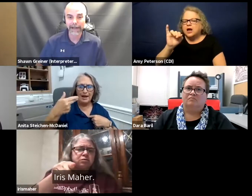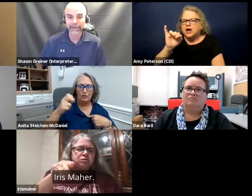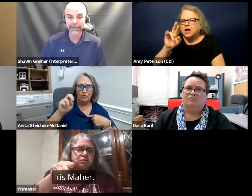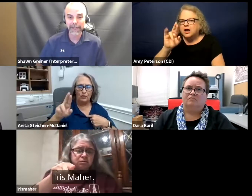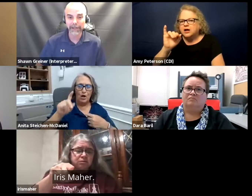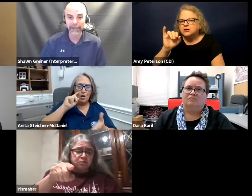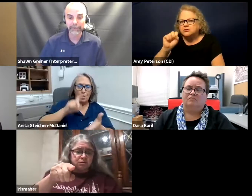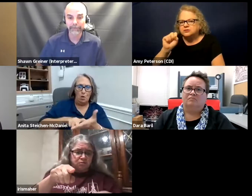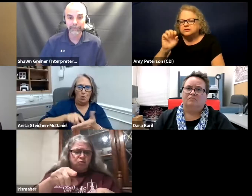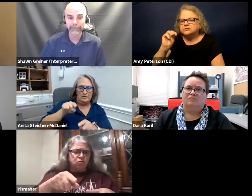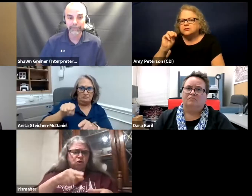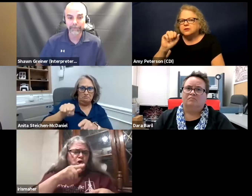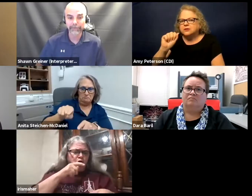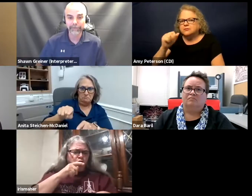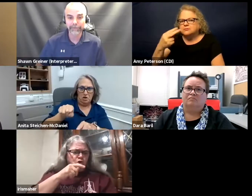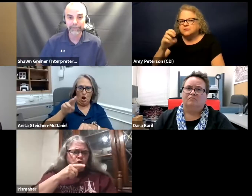Iris Maher.